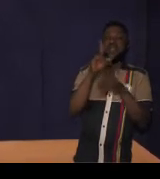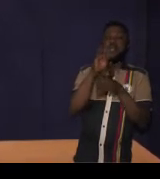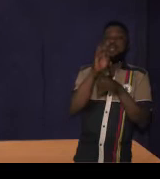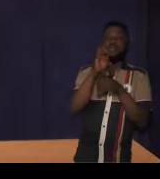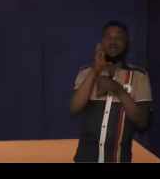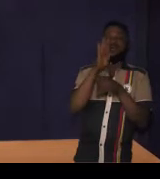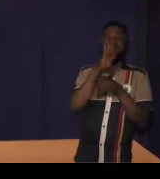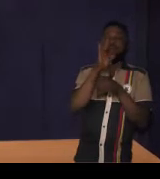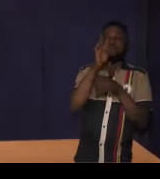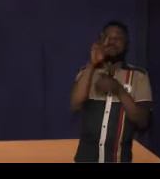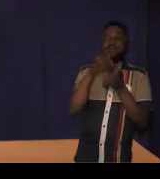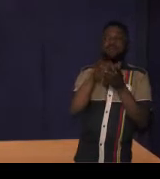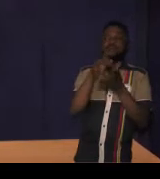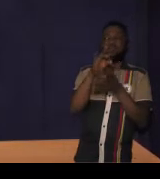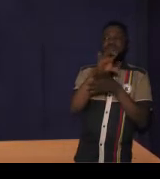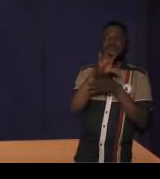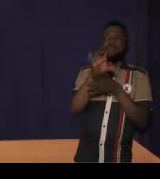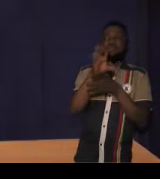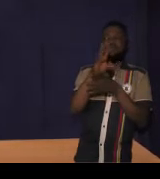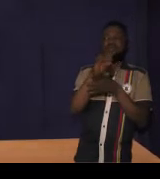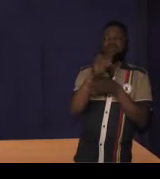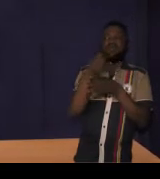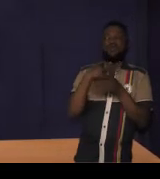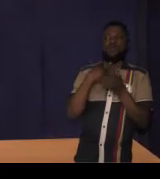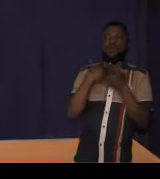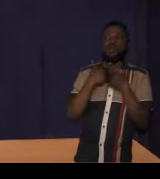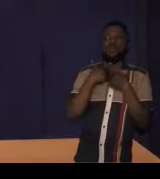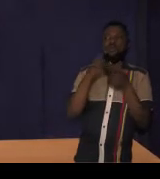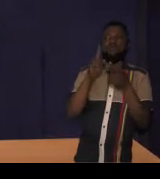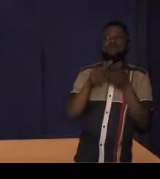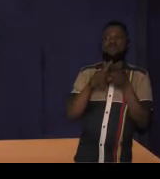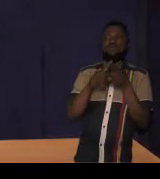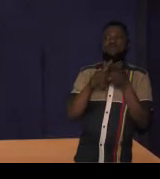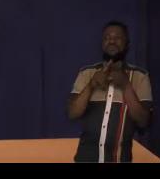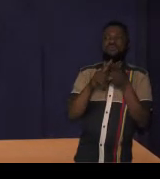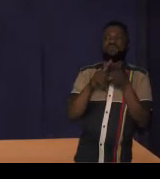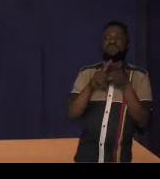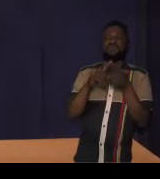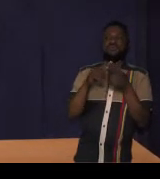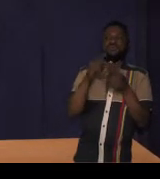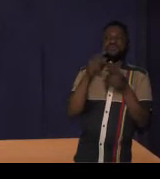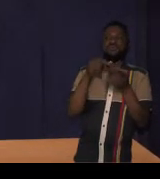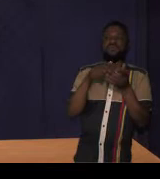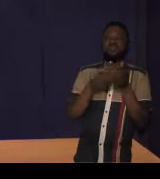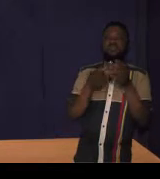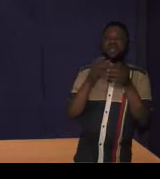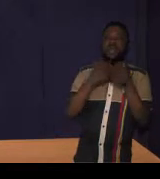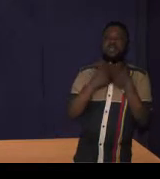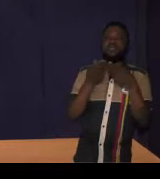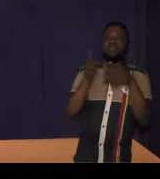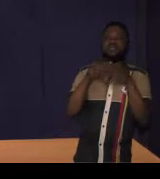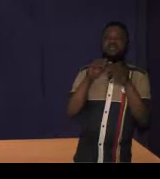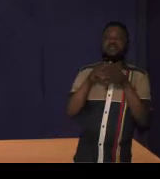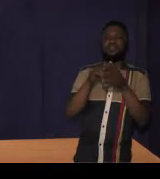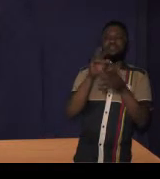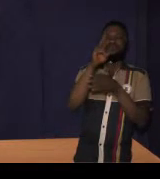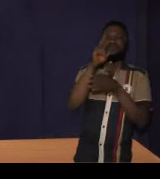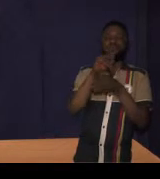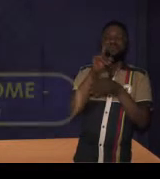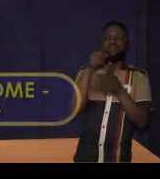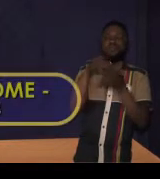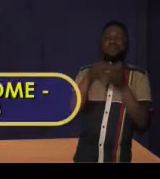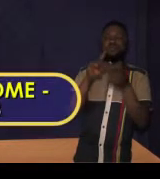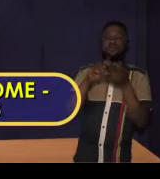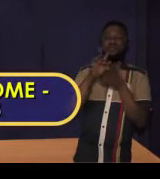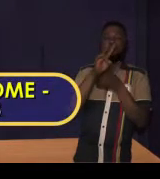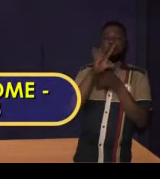be 7,850 centimeter cubes, we have to, this has increased in the ratio 1000 to